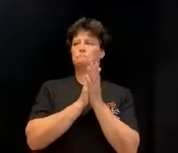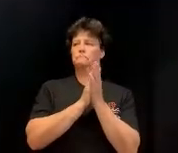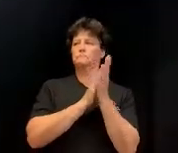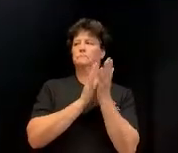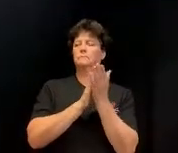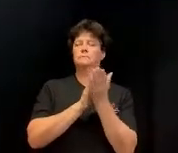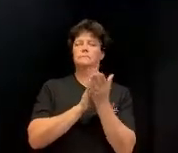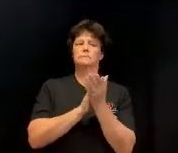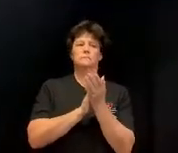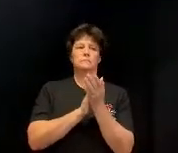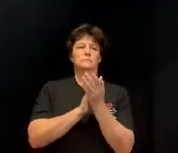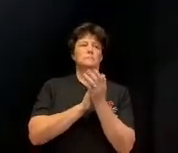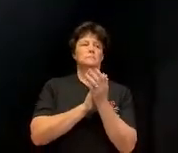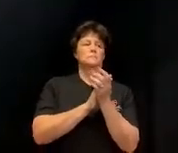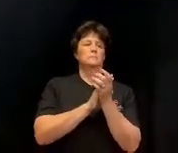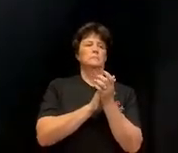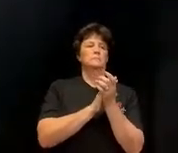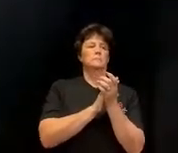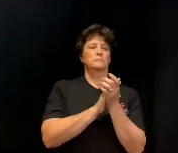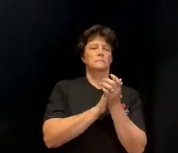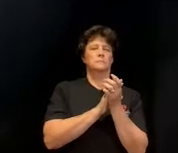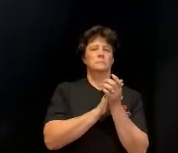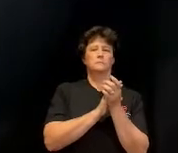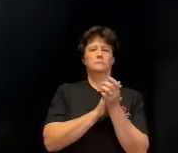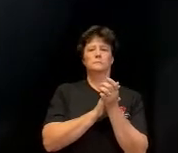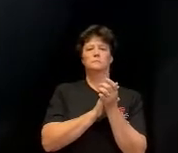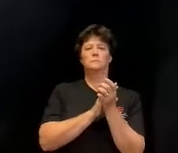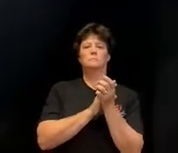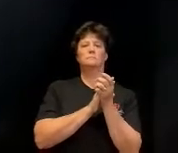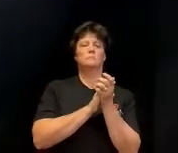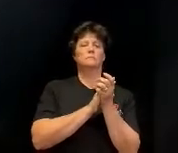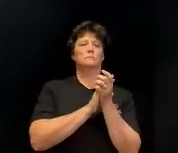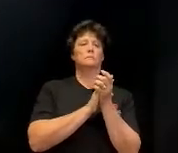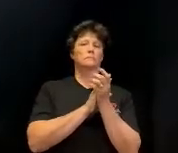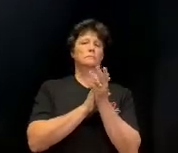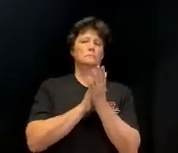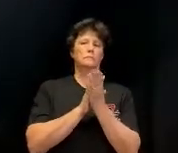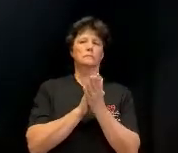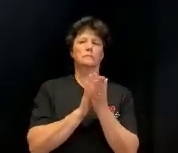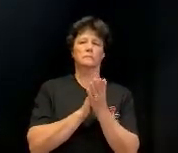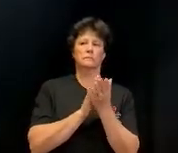Amen. Hallelujah. Reconnection, you're dismissed.